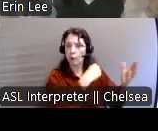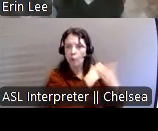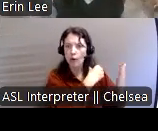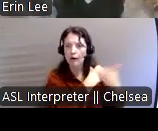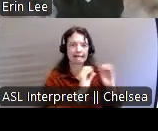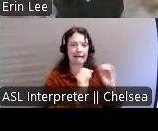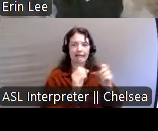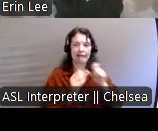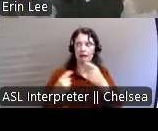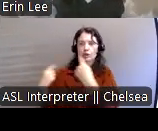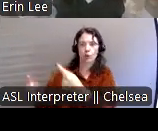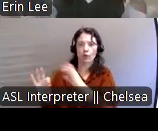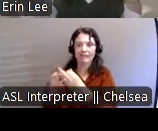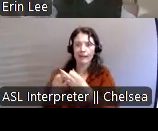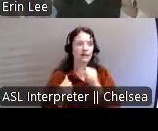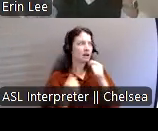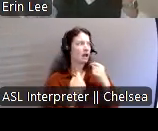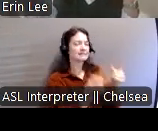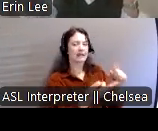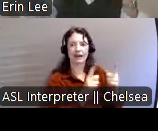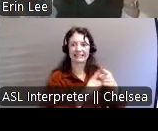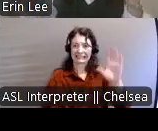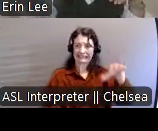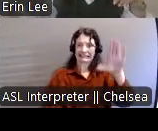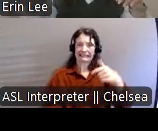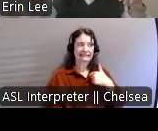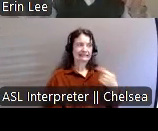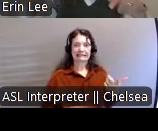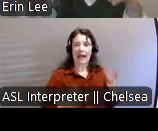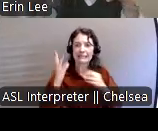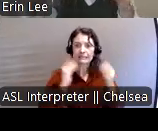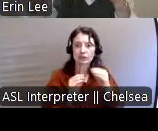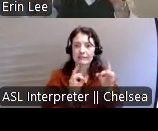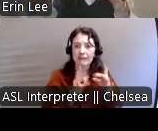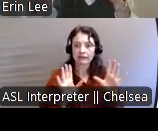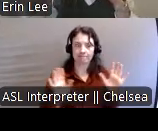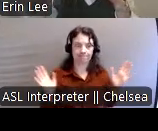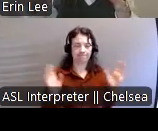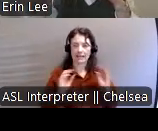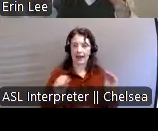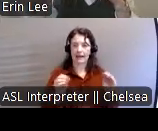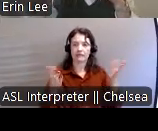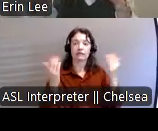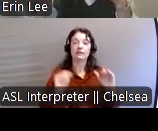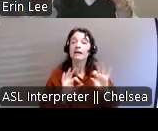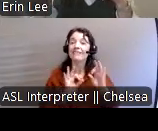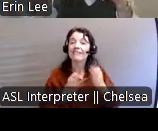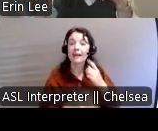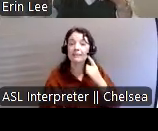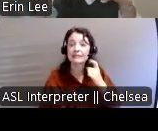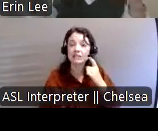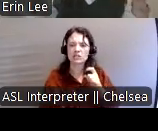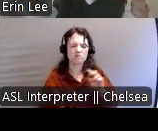any kind of indicators that there was violence going on. No suspicion from family members or neighbors or